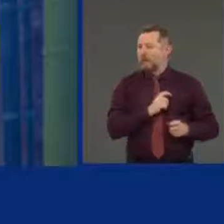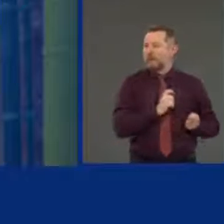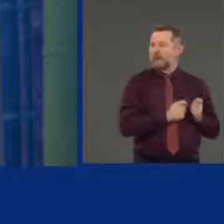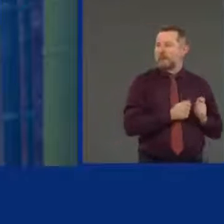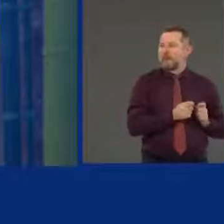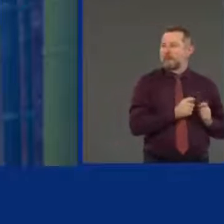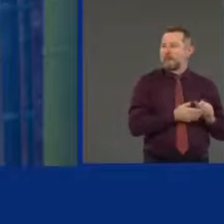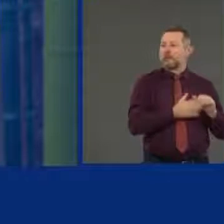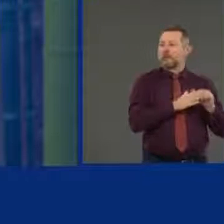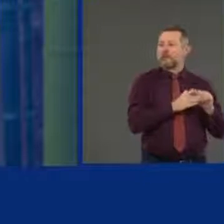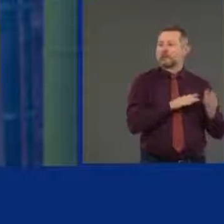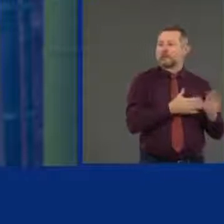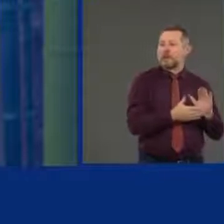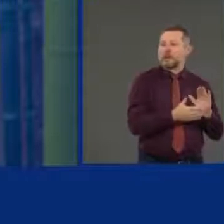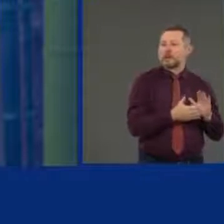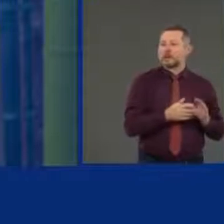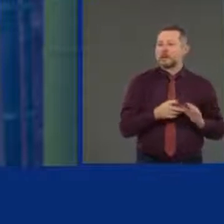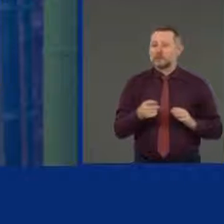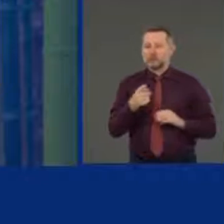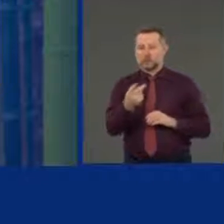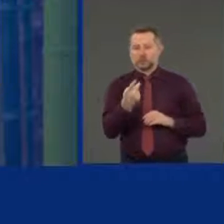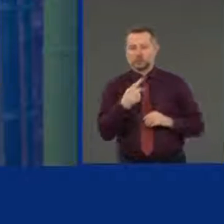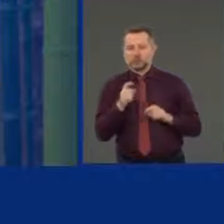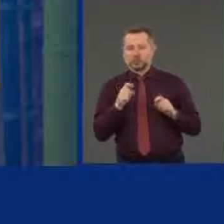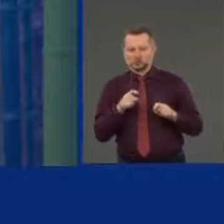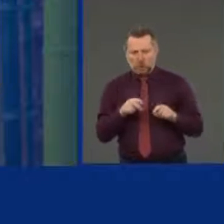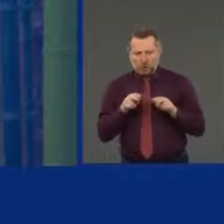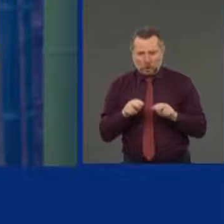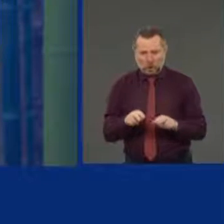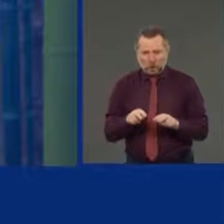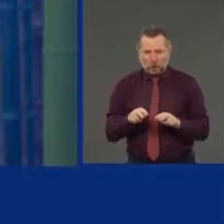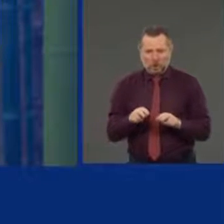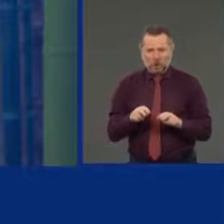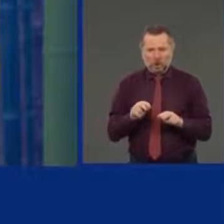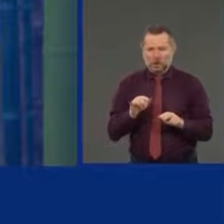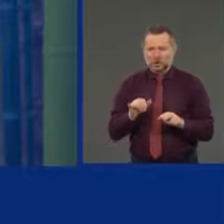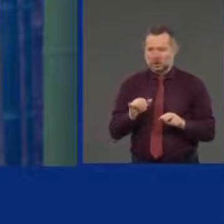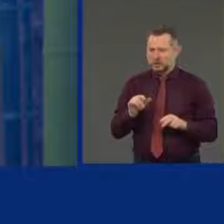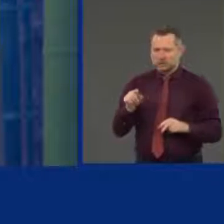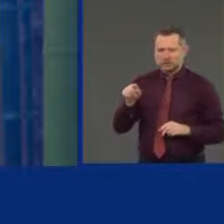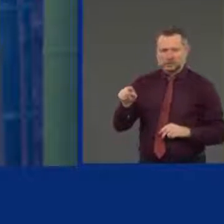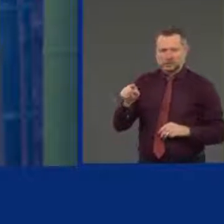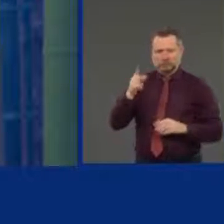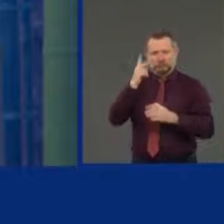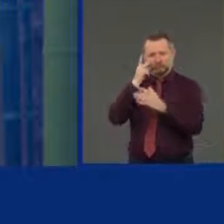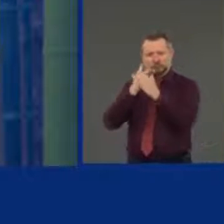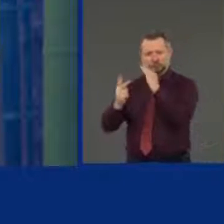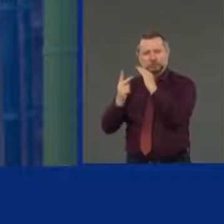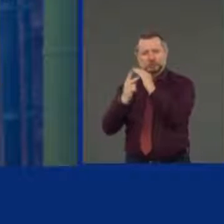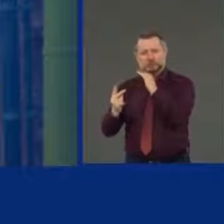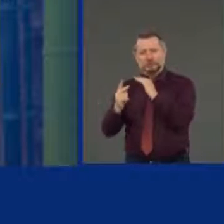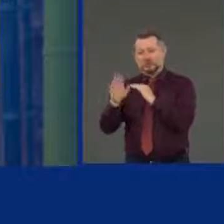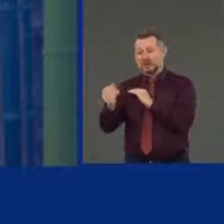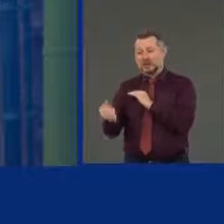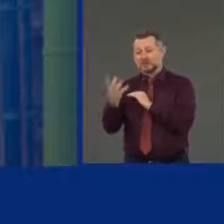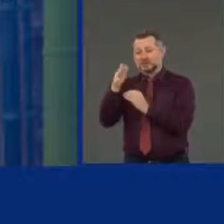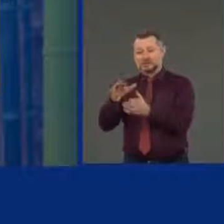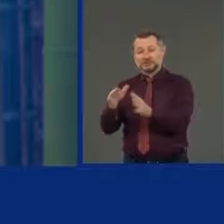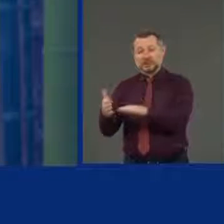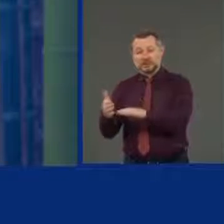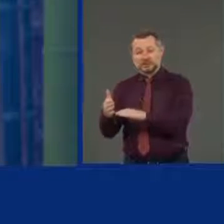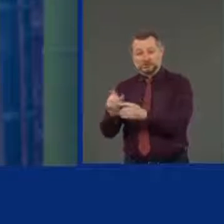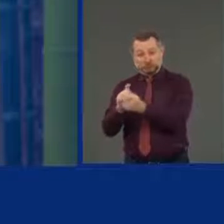So ask yourself, how much have the projections changed since they have the